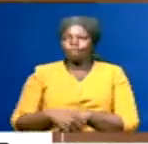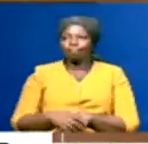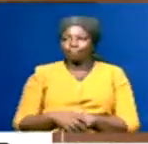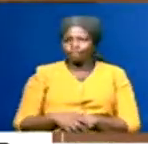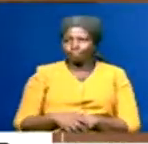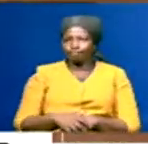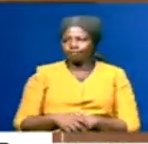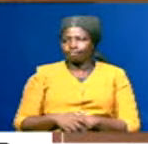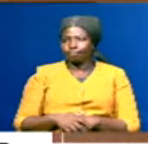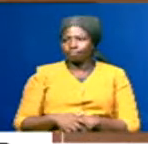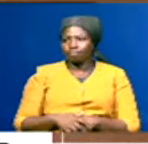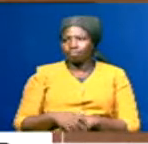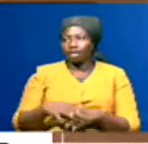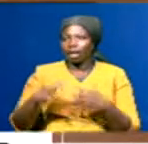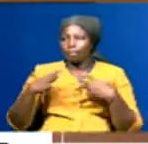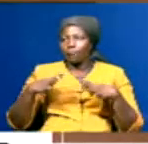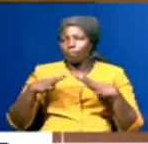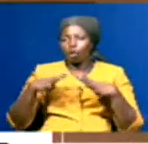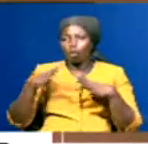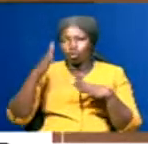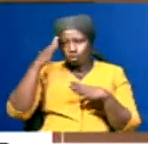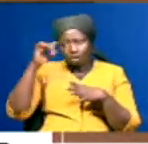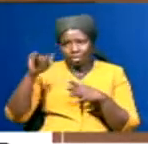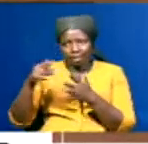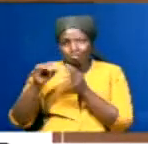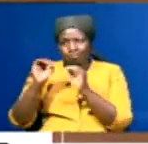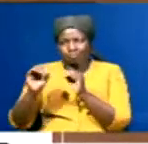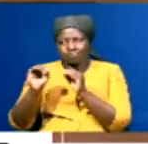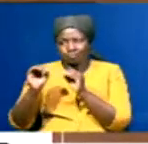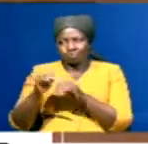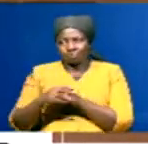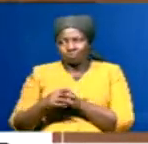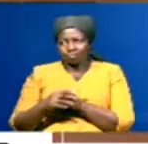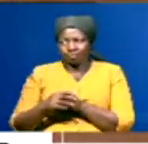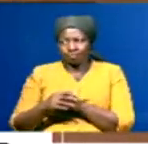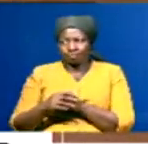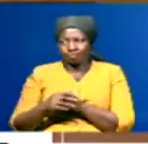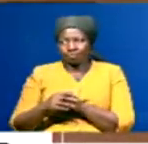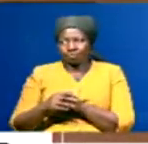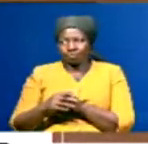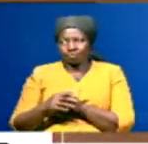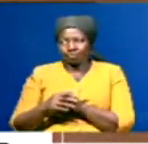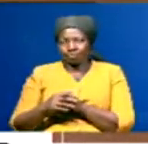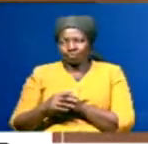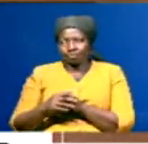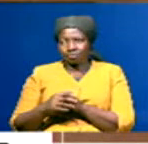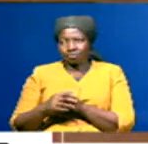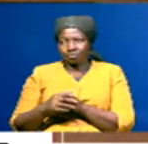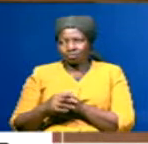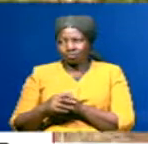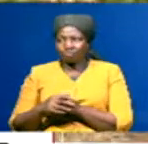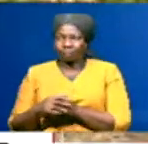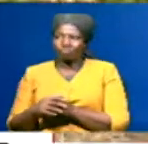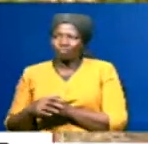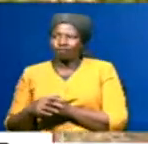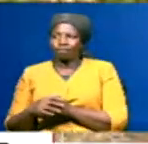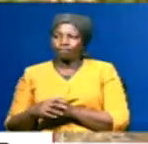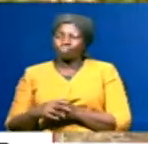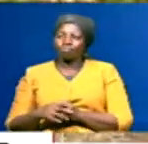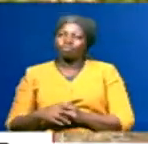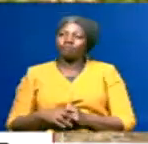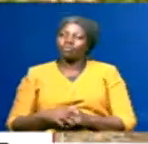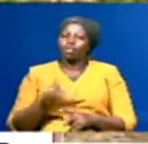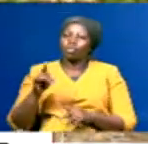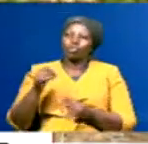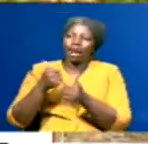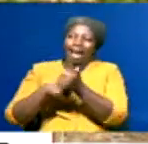People may not know this, but I think just around that time, because we'd like to come into your people tiny public relations. Yes. You acted